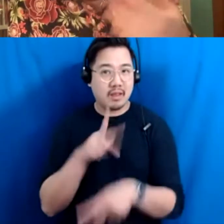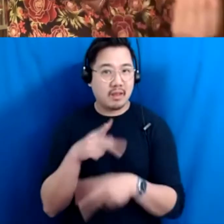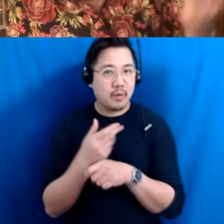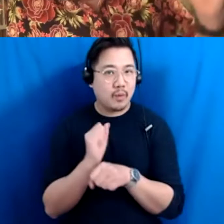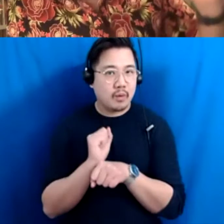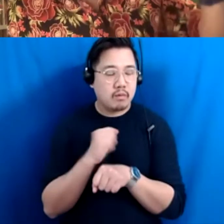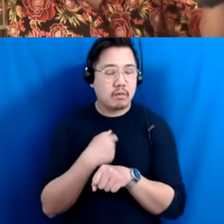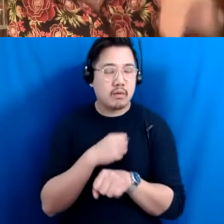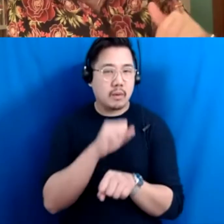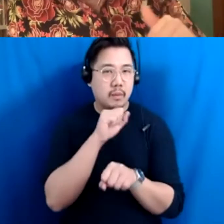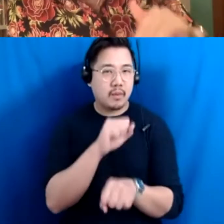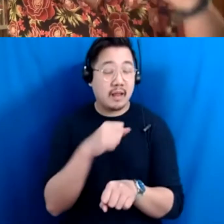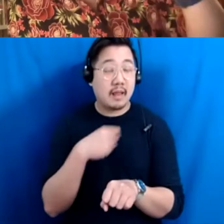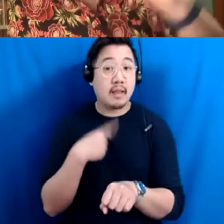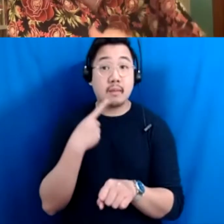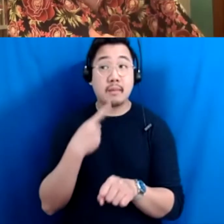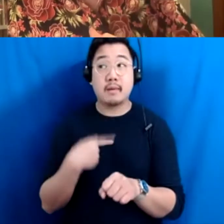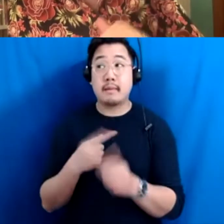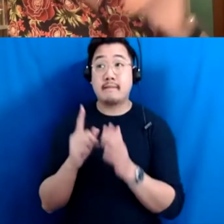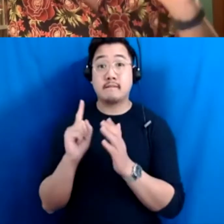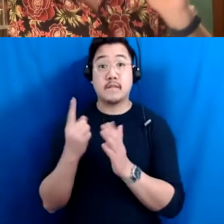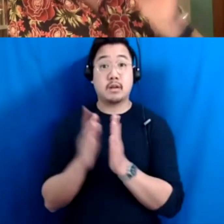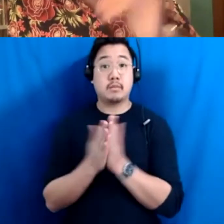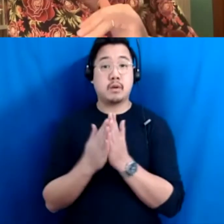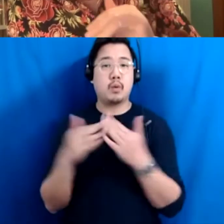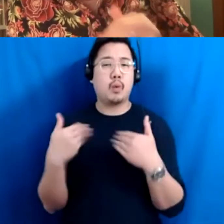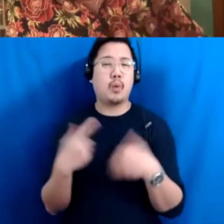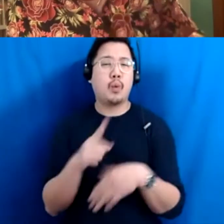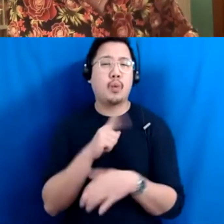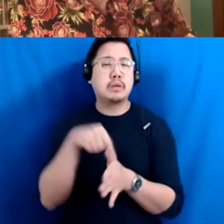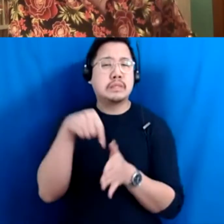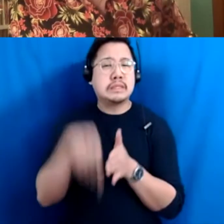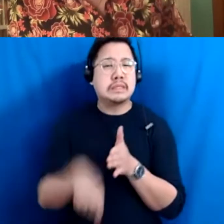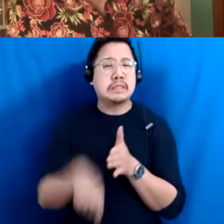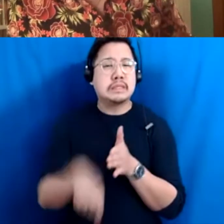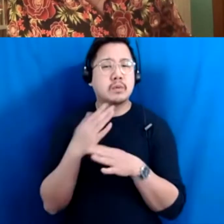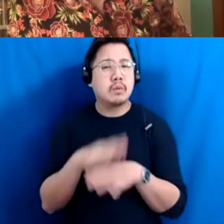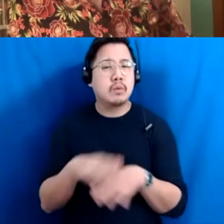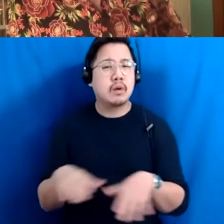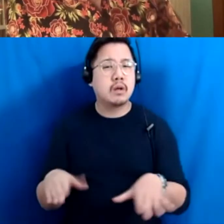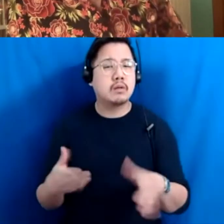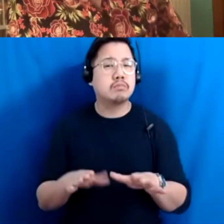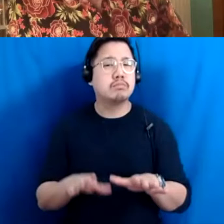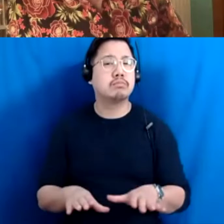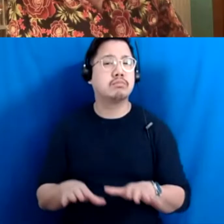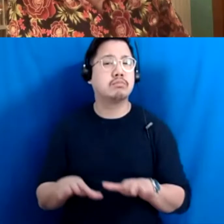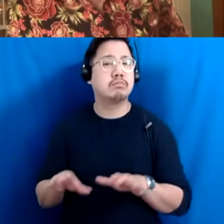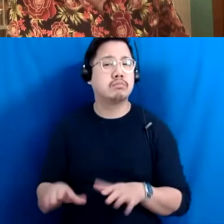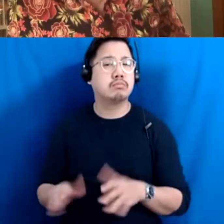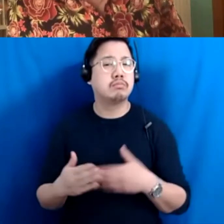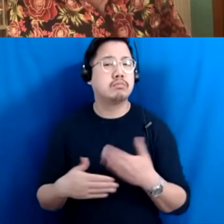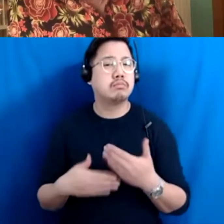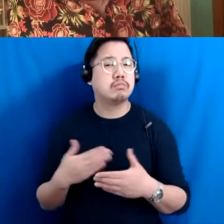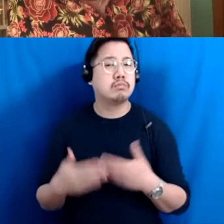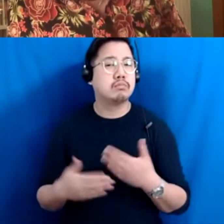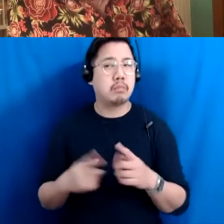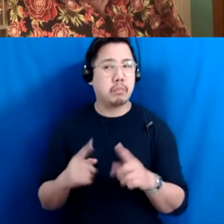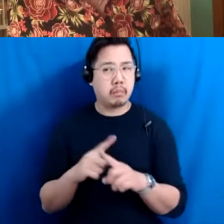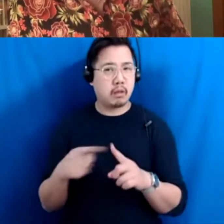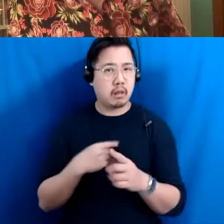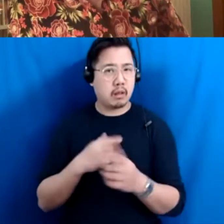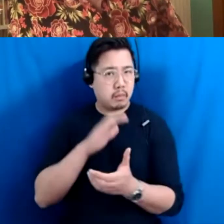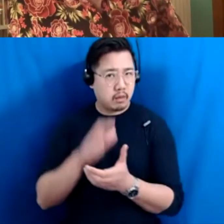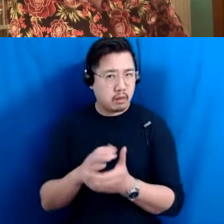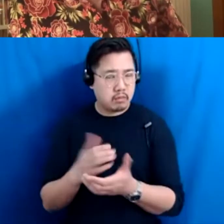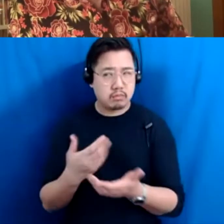my first book did have deep silences in it, and it was very quiet. But I don't think that I grew up in an immigrant family that was